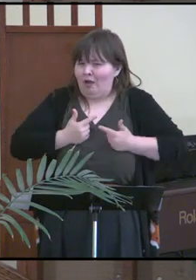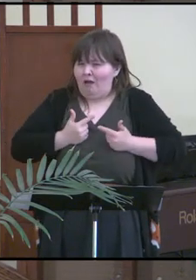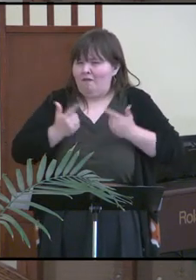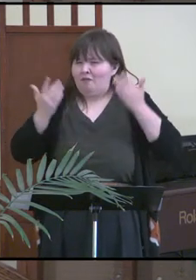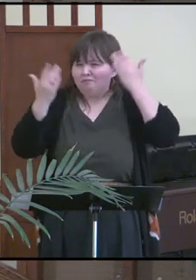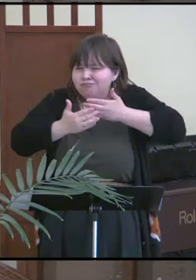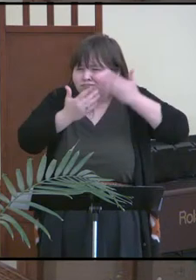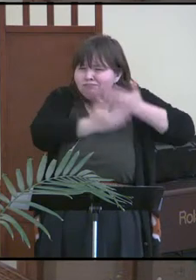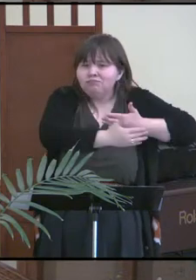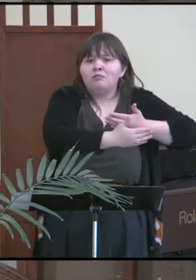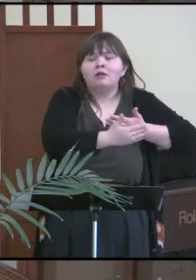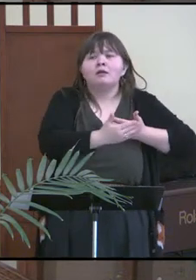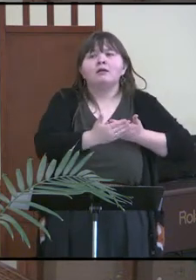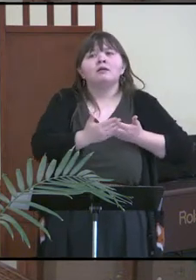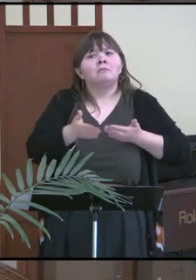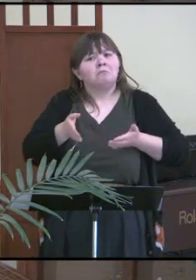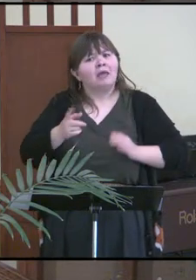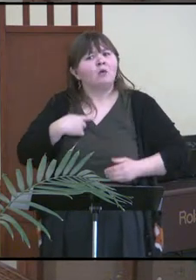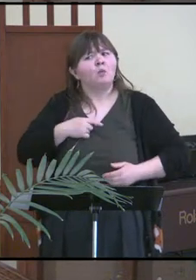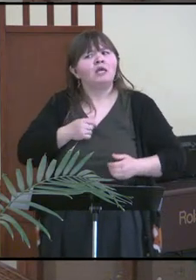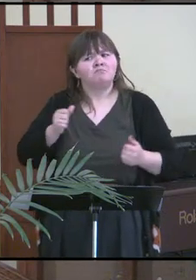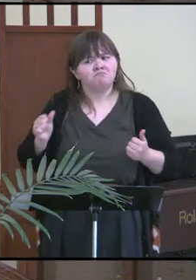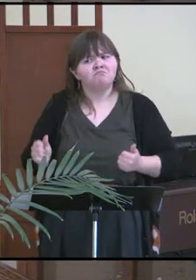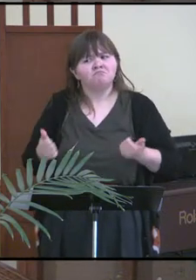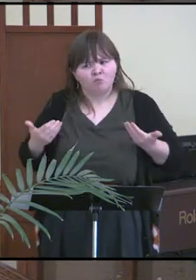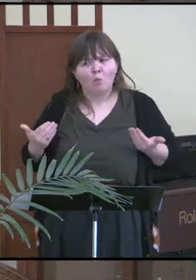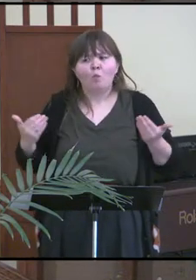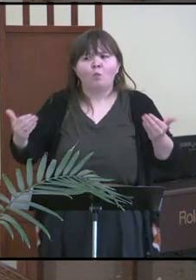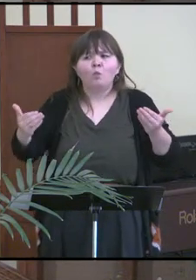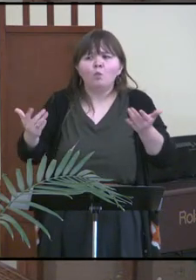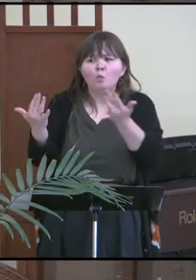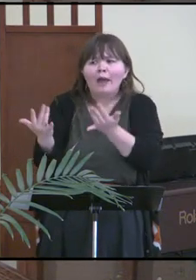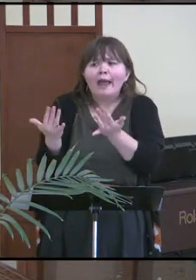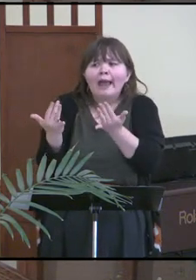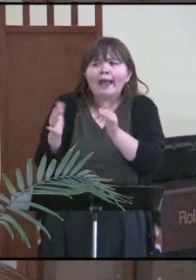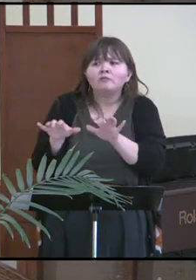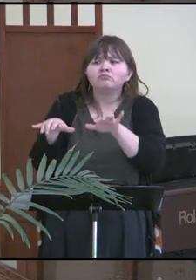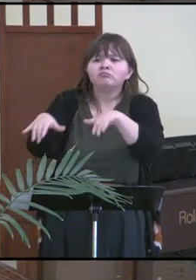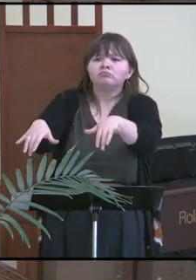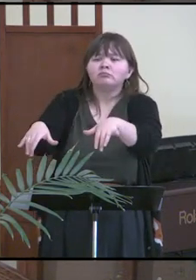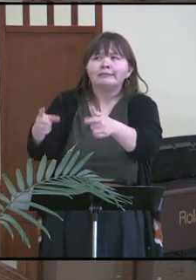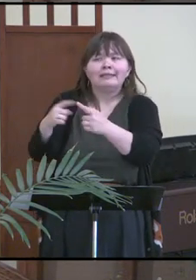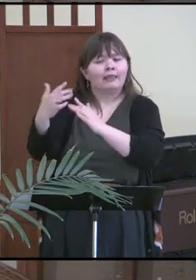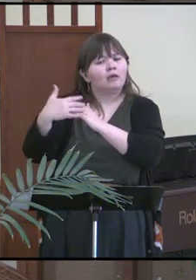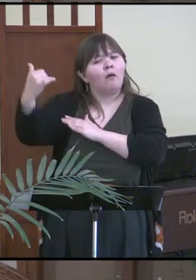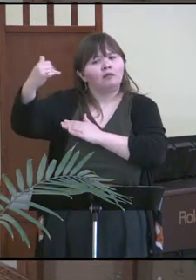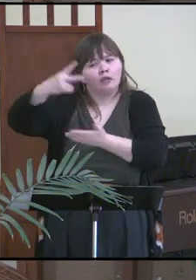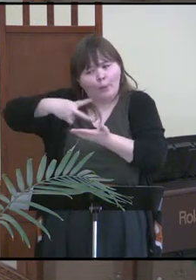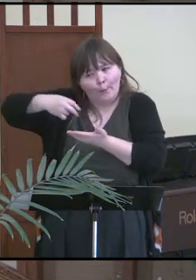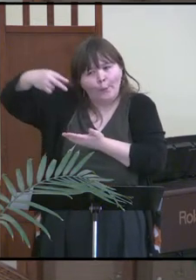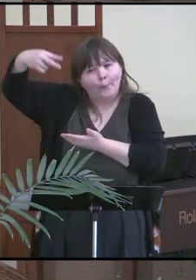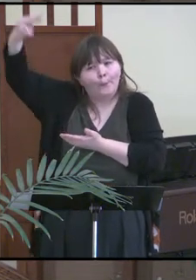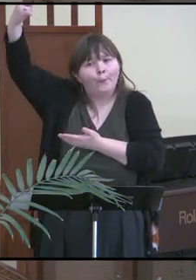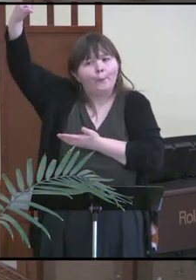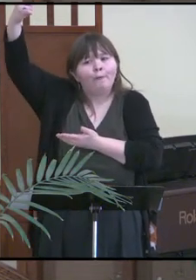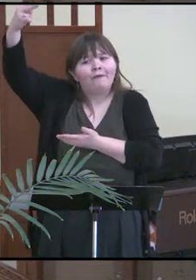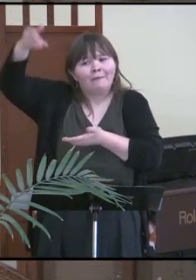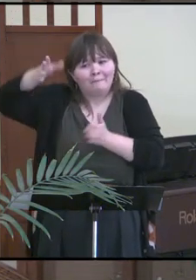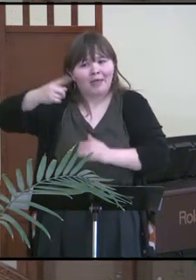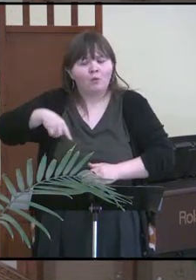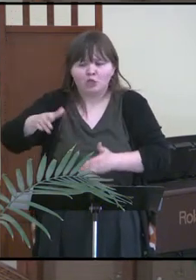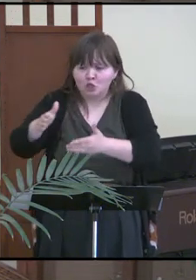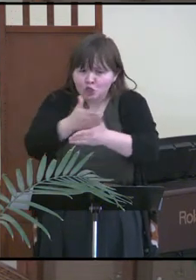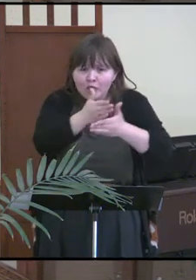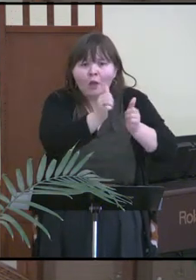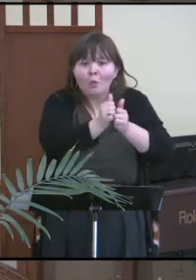to linger at the graveside until he calls our names. And may we always share with